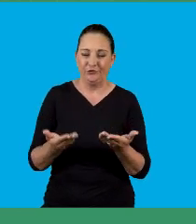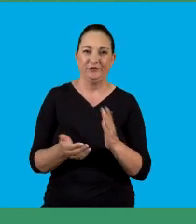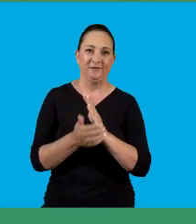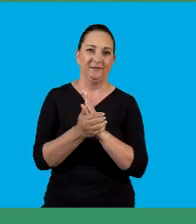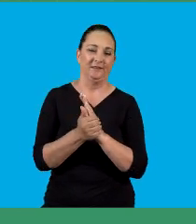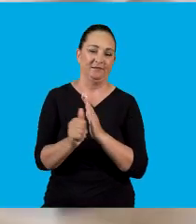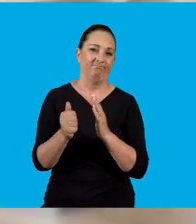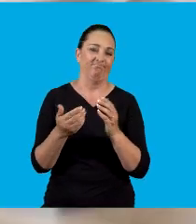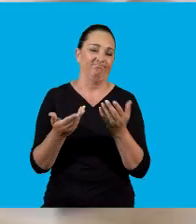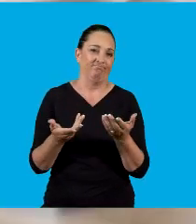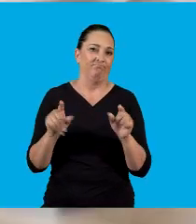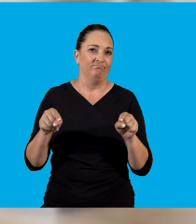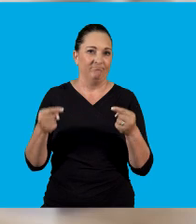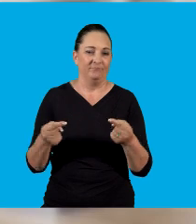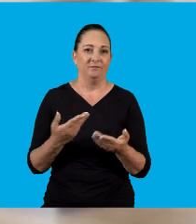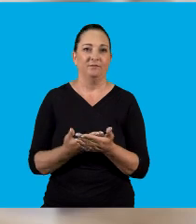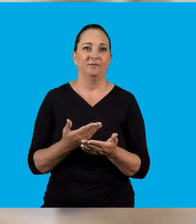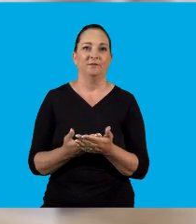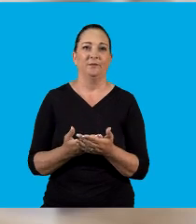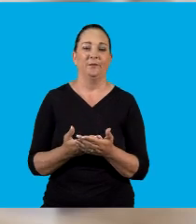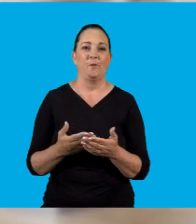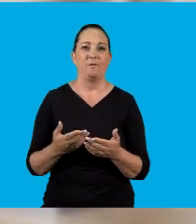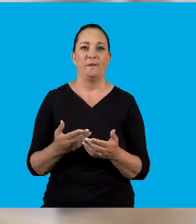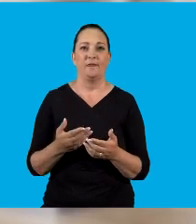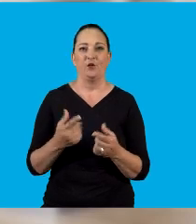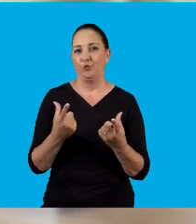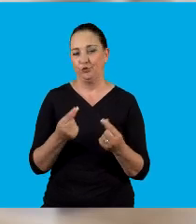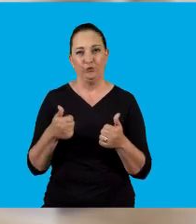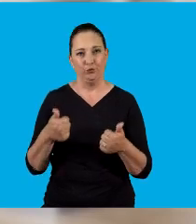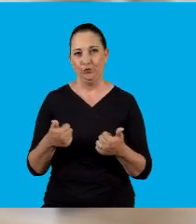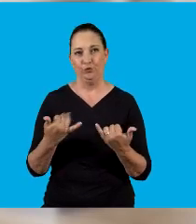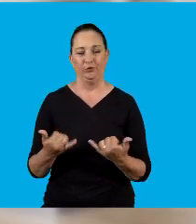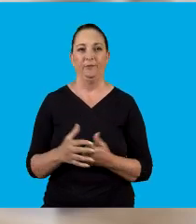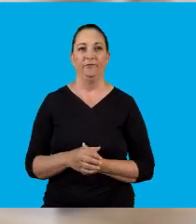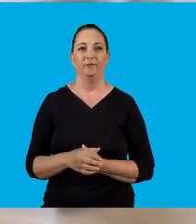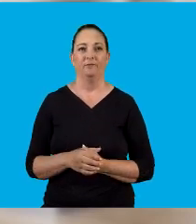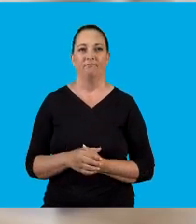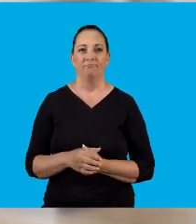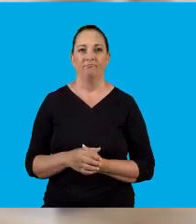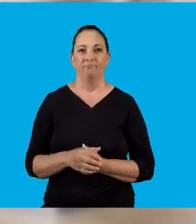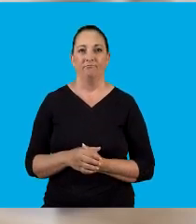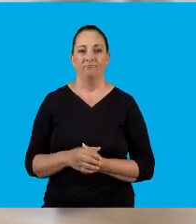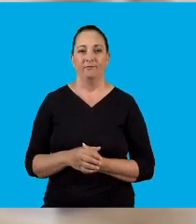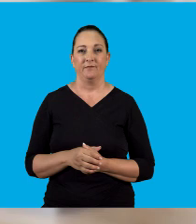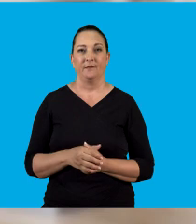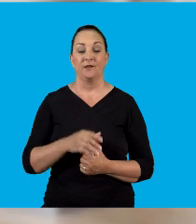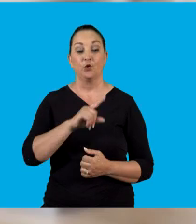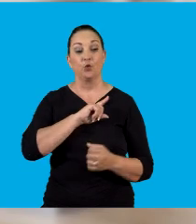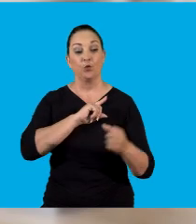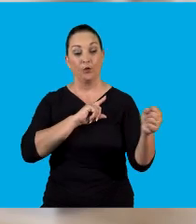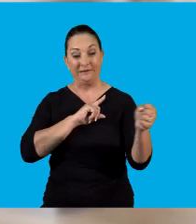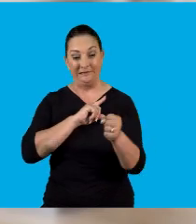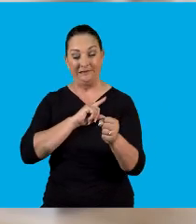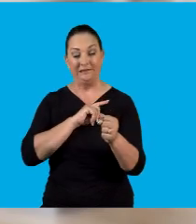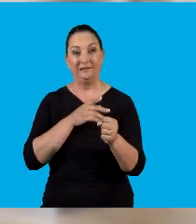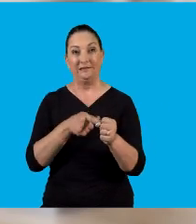of skills, the business ends up being forced to appoint people who lack the necessary skills to perform the job. Not because